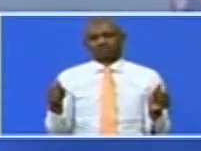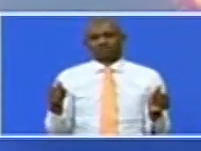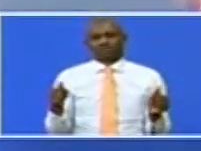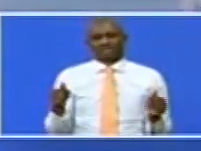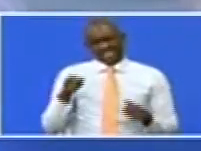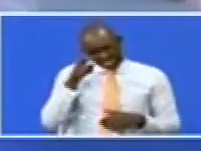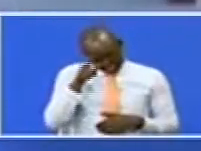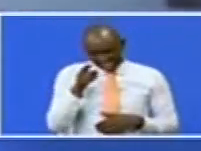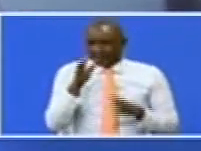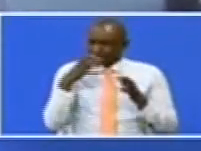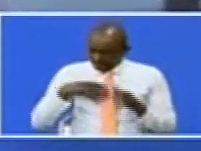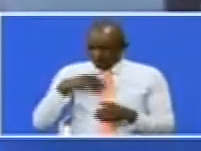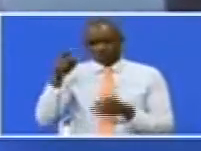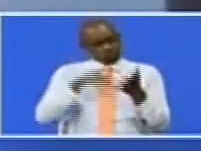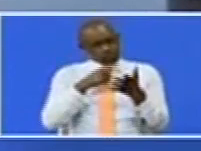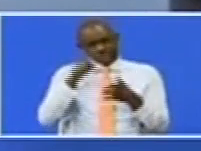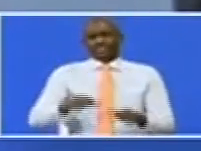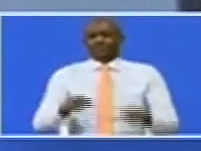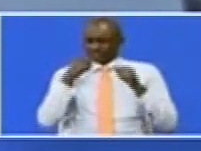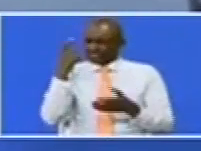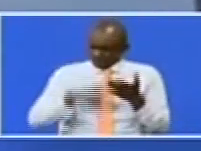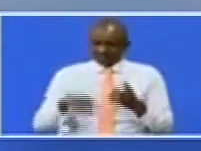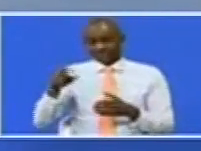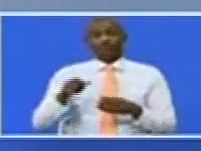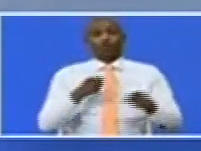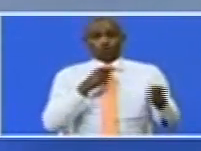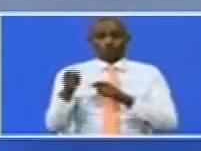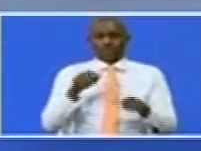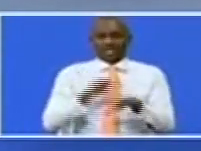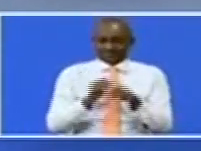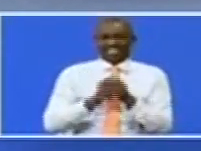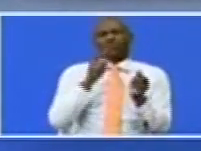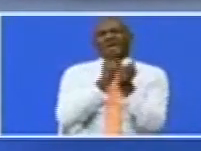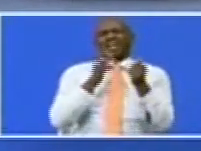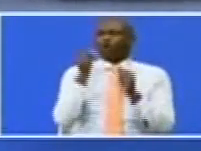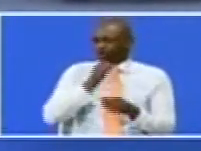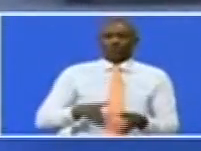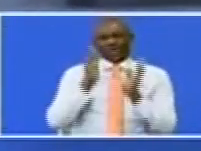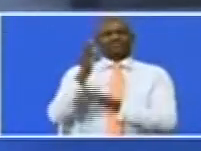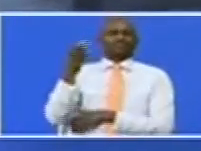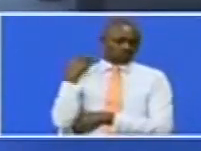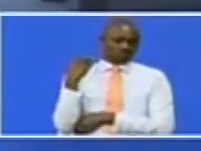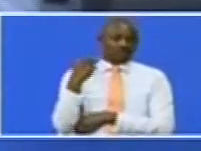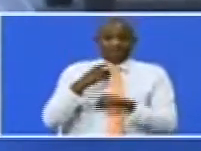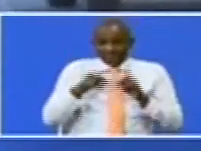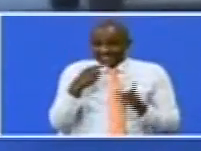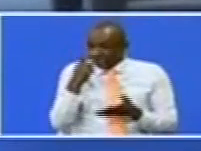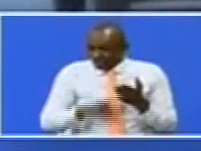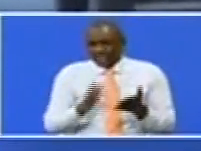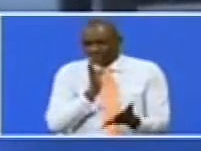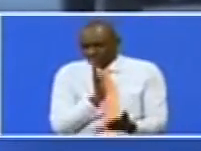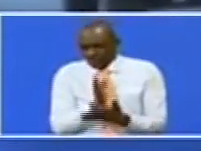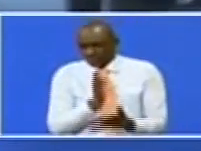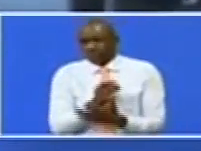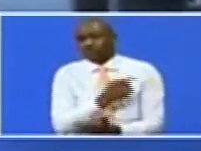Nelson Marwa cuts the image of the authoritarian provincial administrators of the 90s. But for his admirers, is just exactly what the